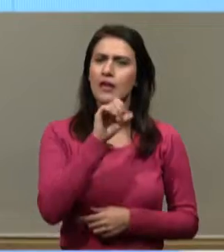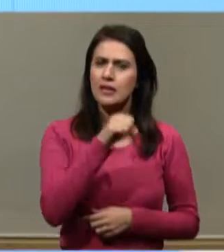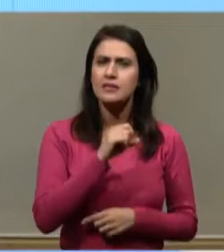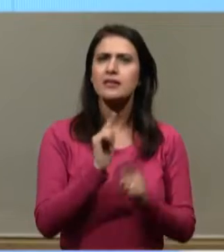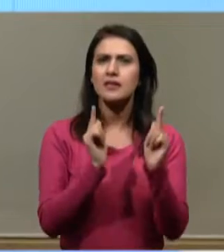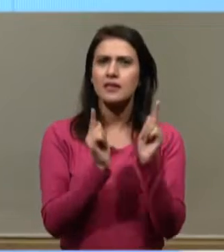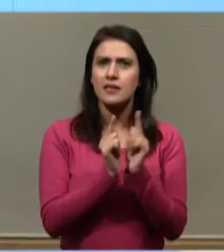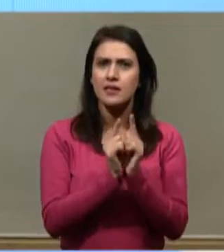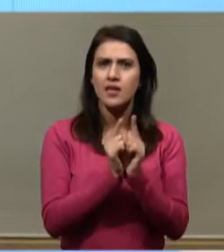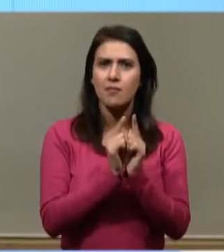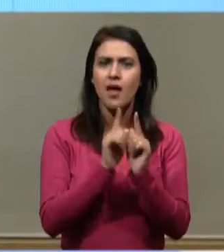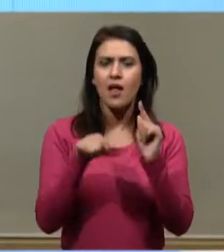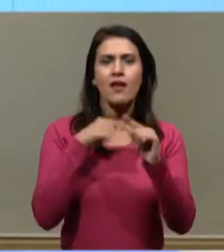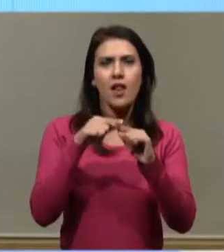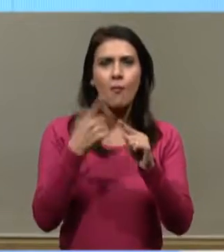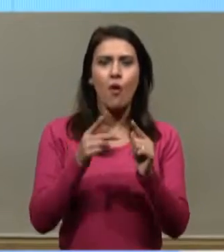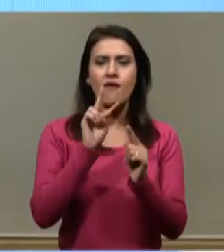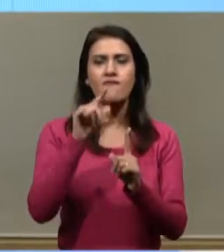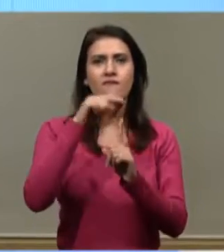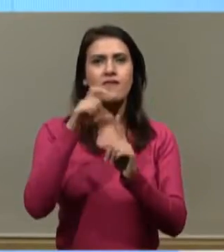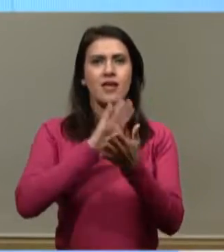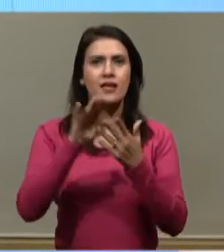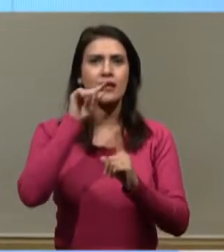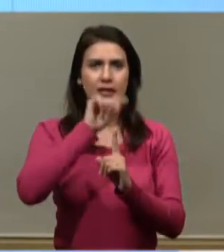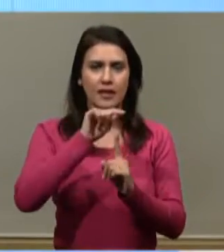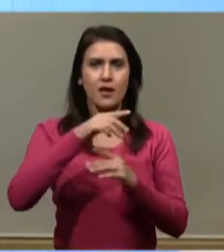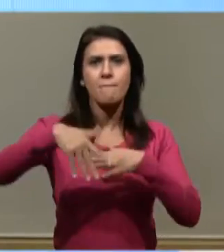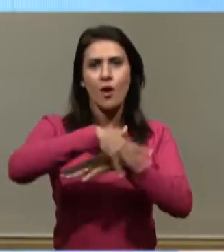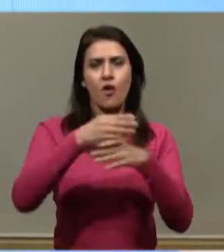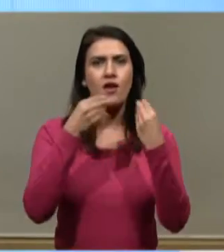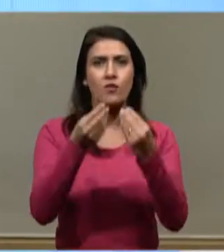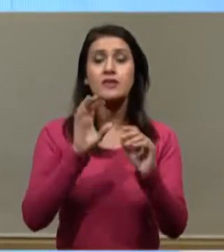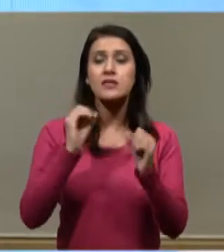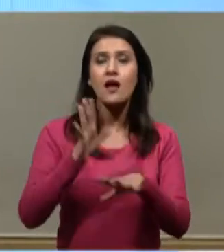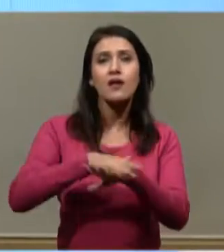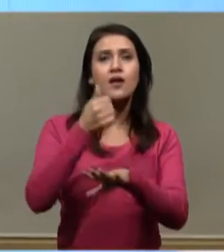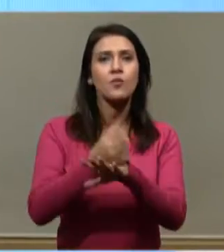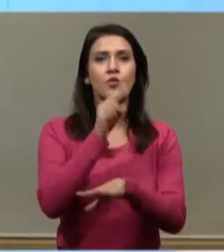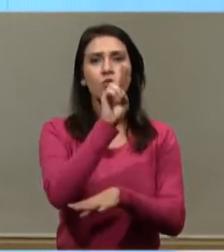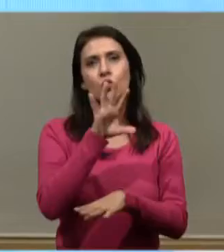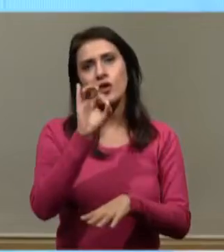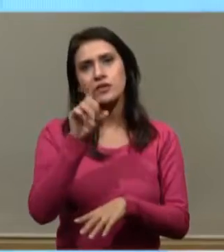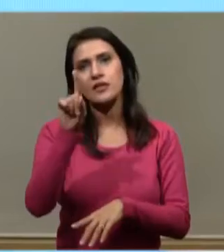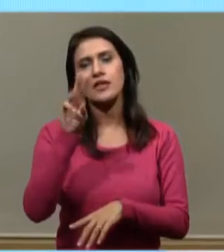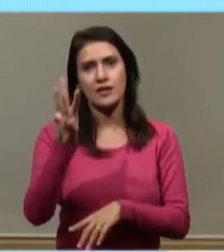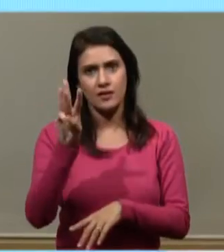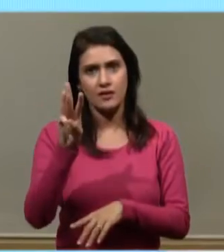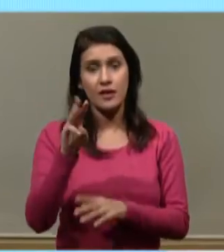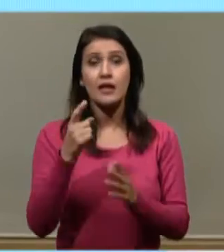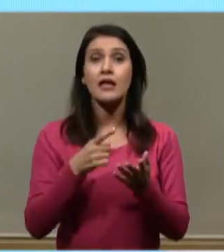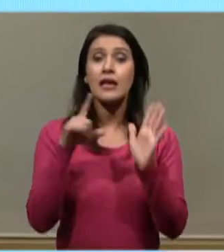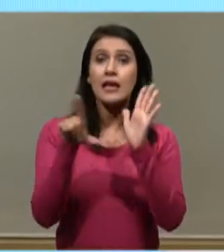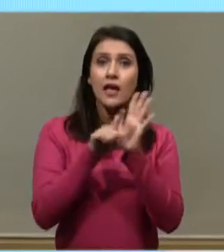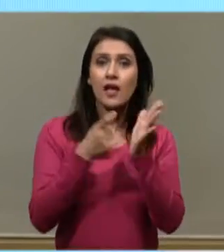about Vidhi Centre for Legal Policy. We were set up in 2013 as a legal research